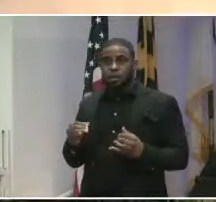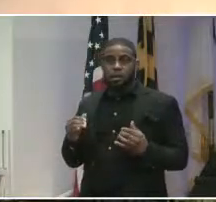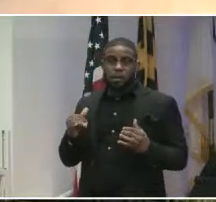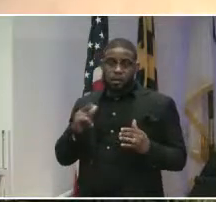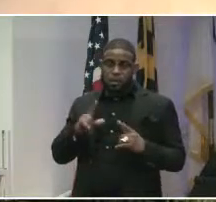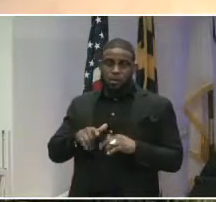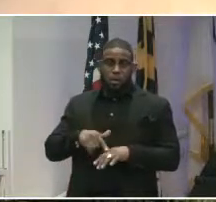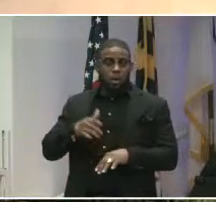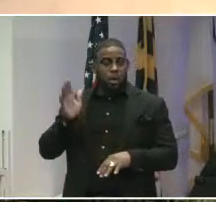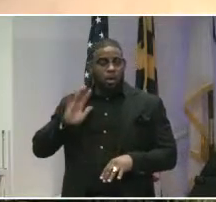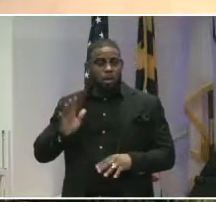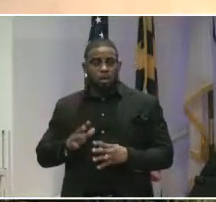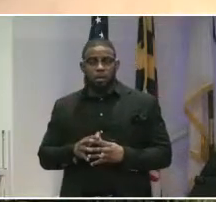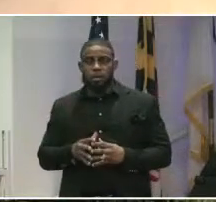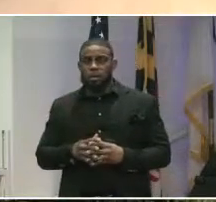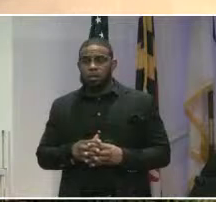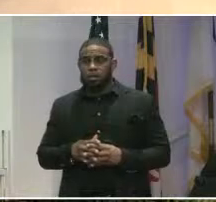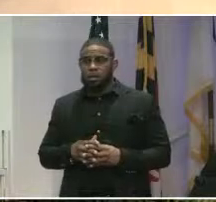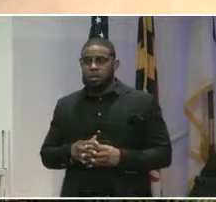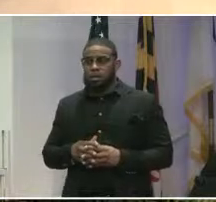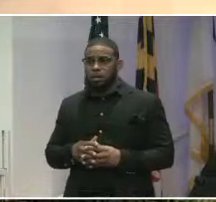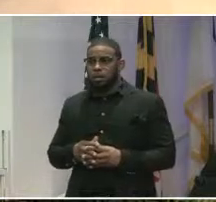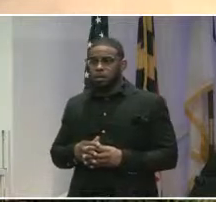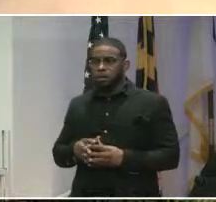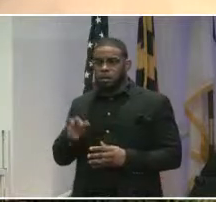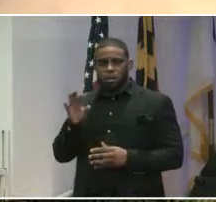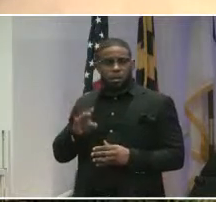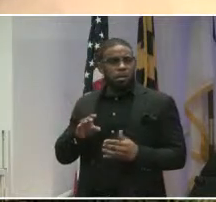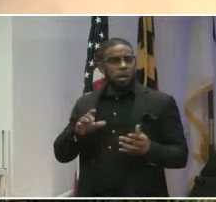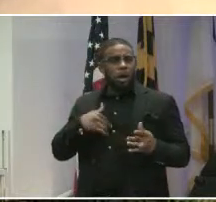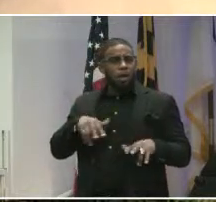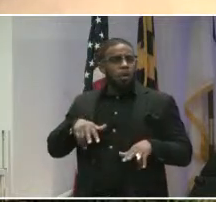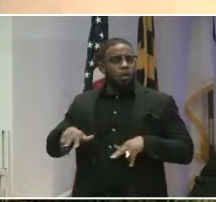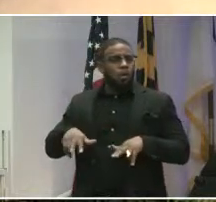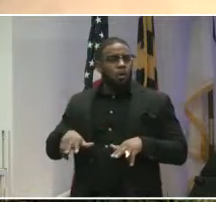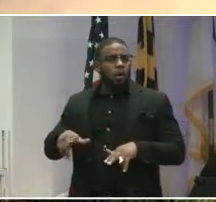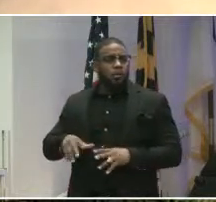Not too long ago, Sister Margaret Rose, I was walking